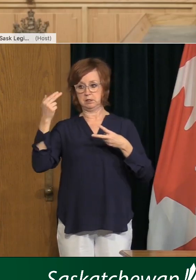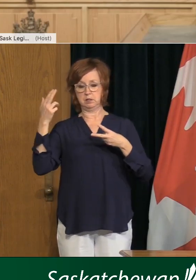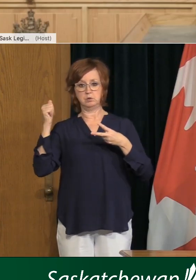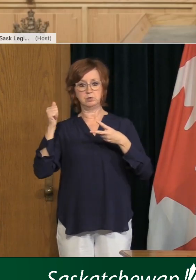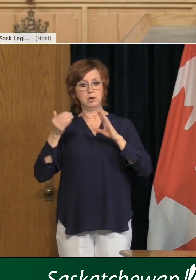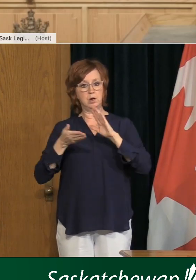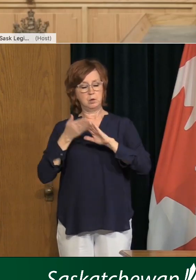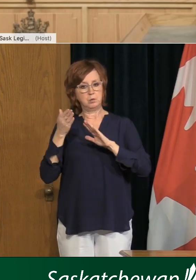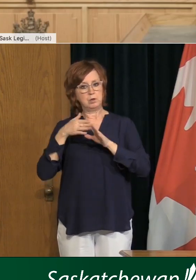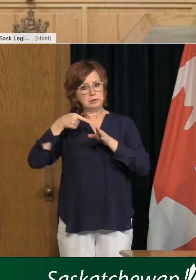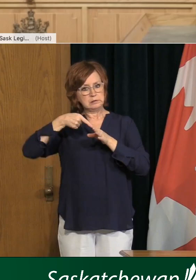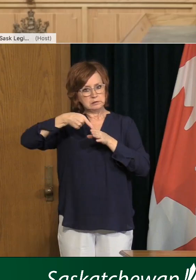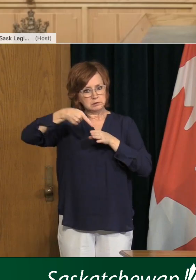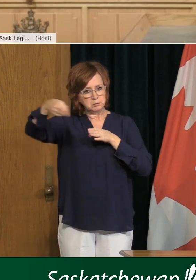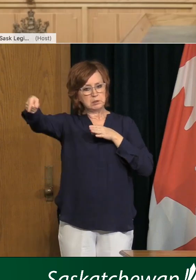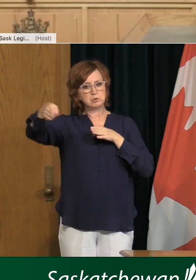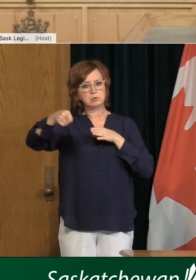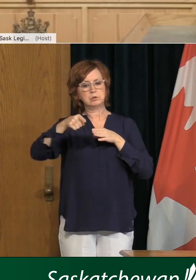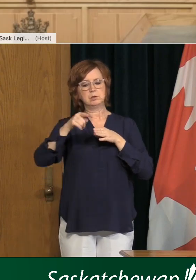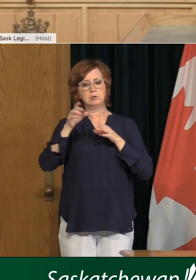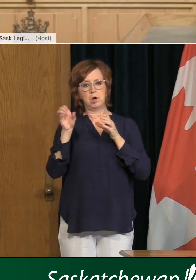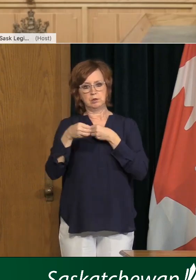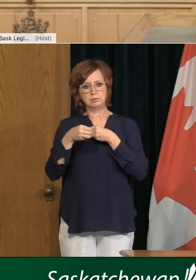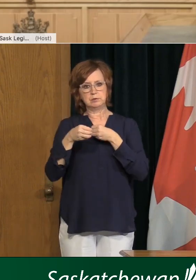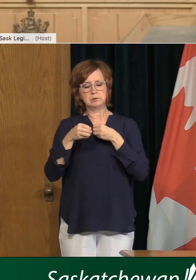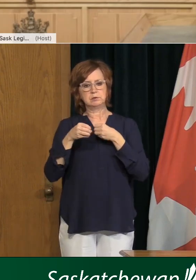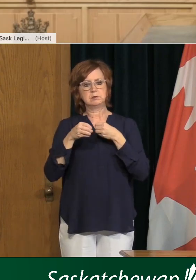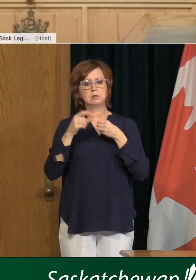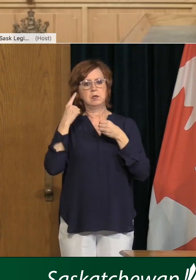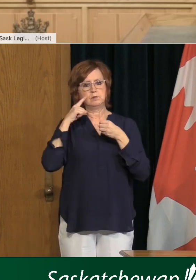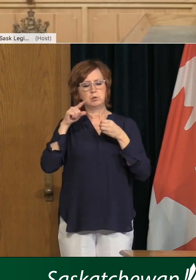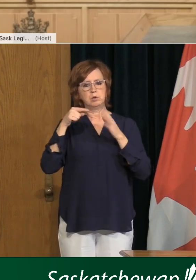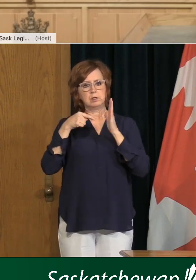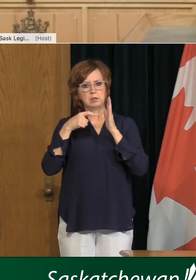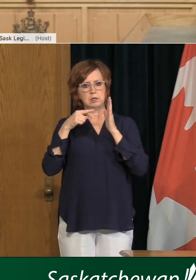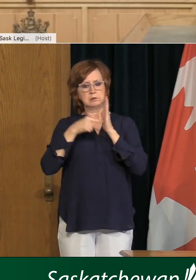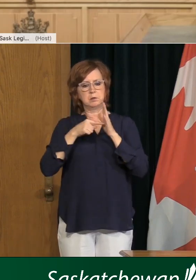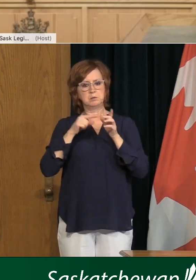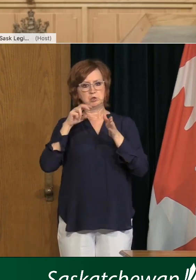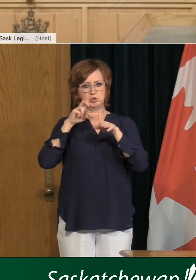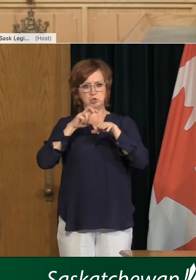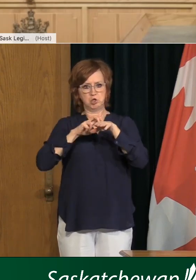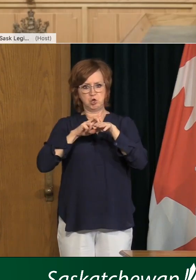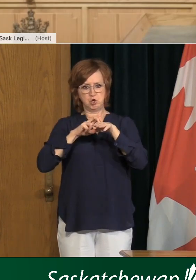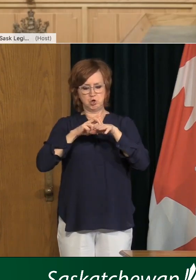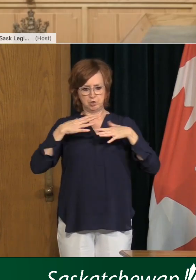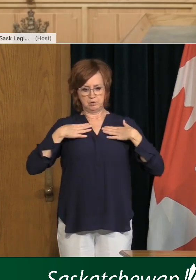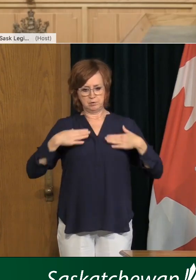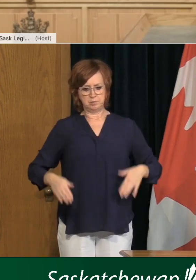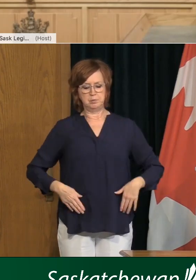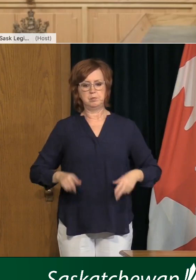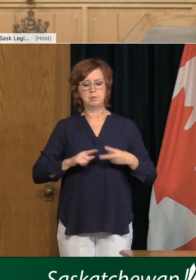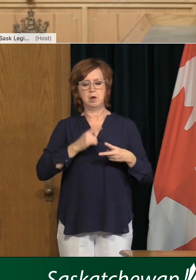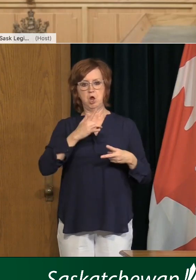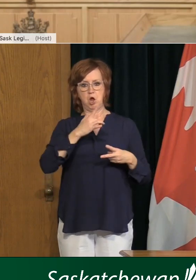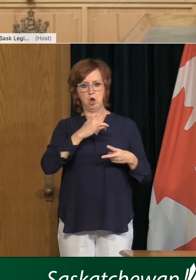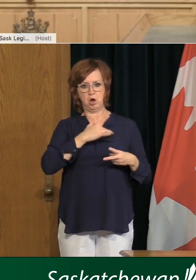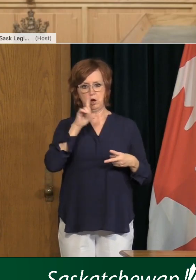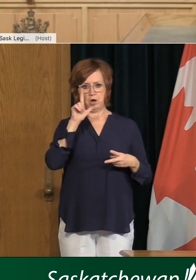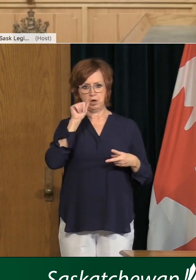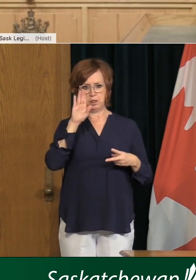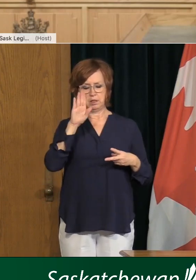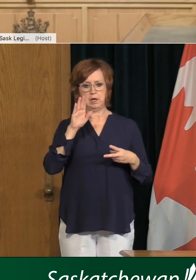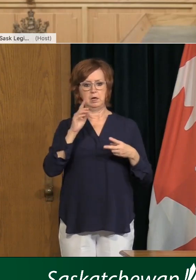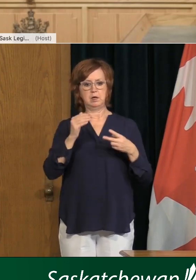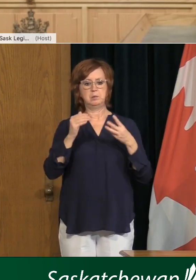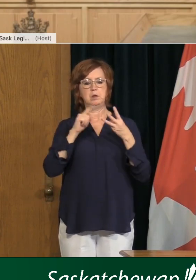operated specialty clinics such as electrophysiology, cardiac catheterization lab,